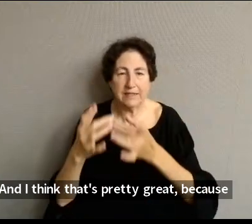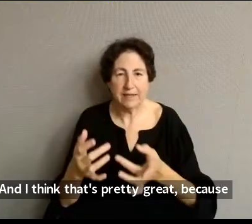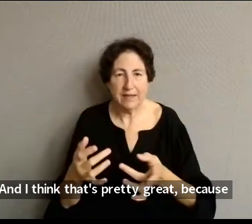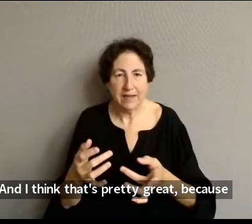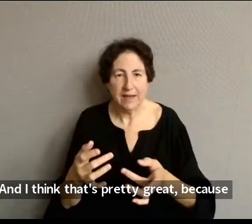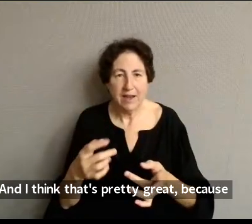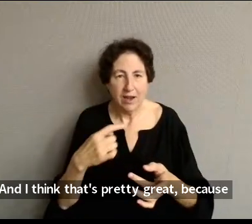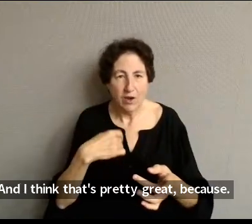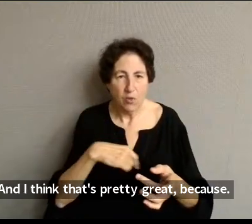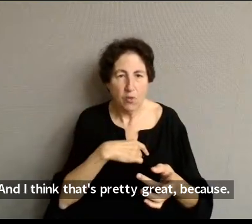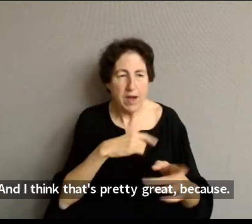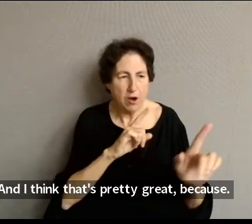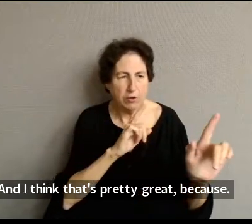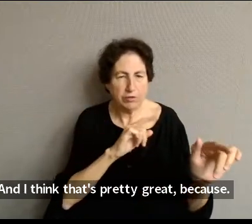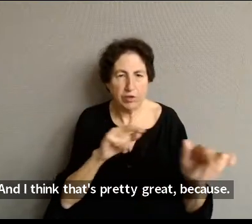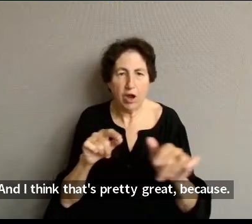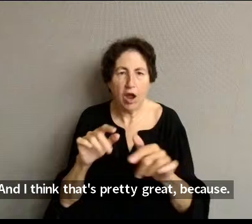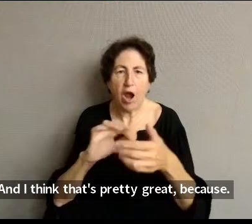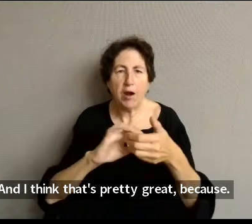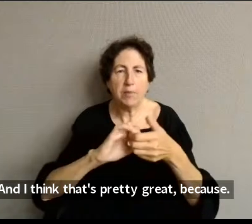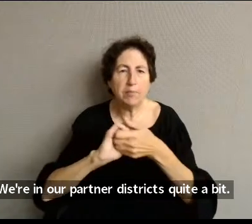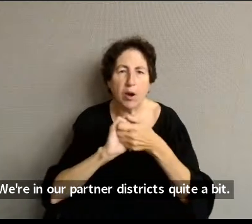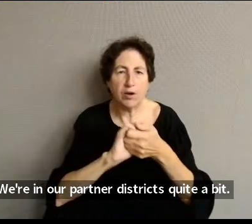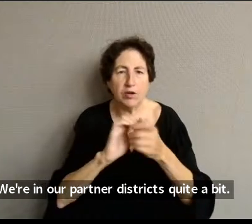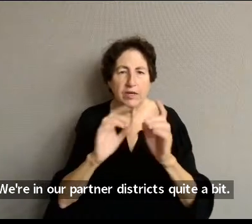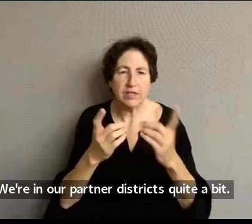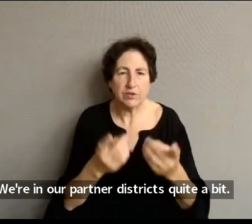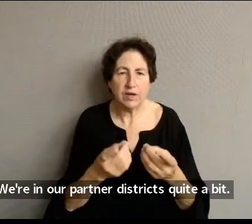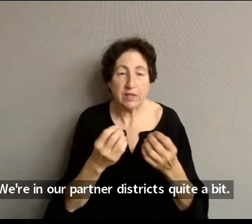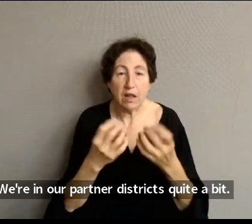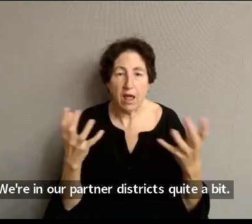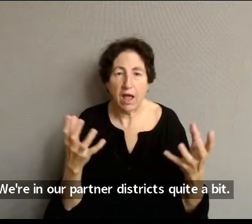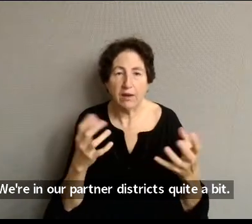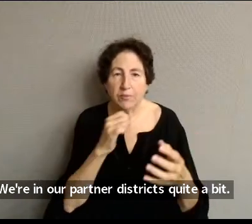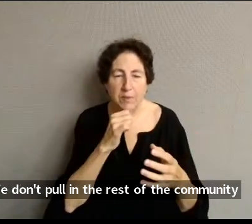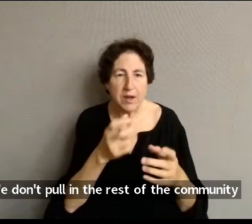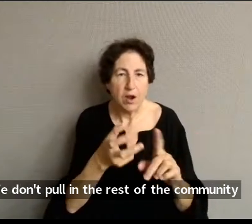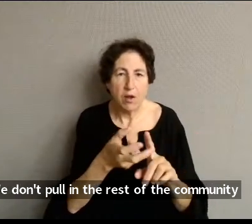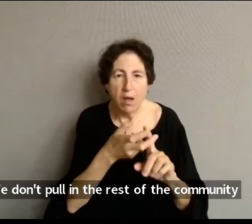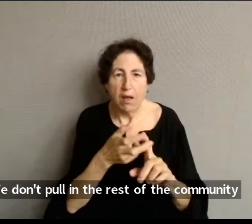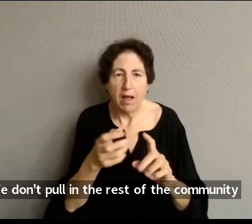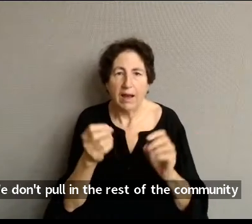partner districts quite a bit. We don't pull in the rest of the community. And what a great